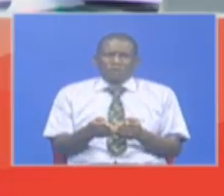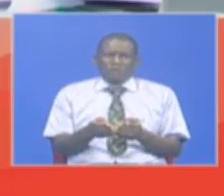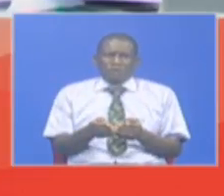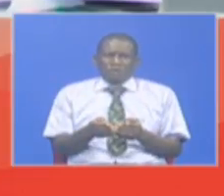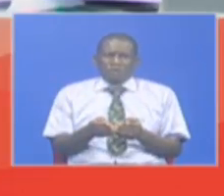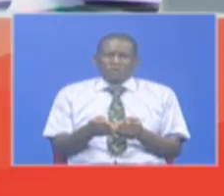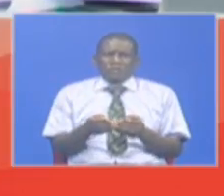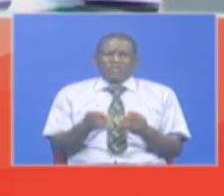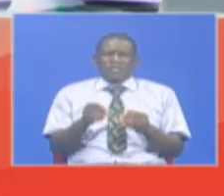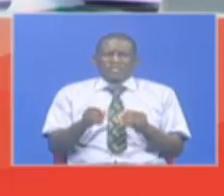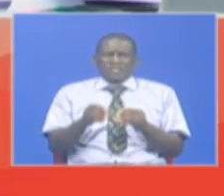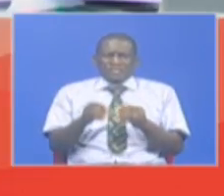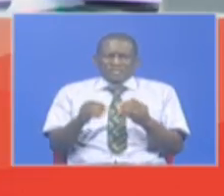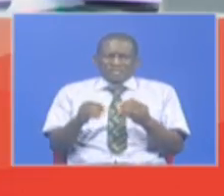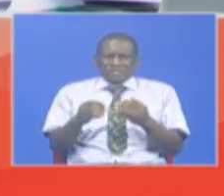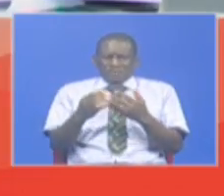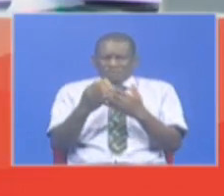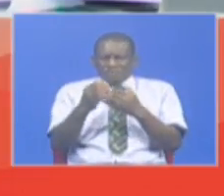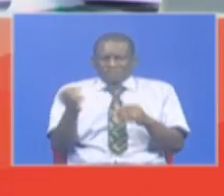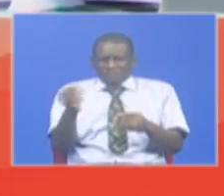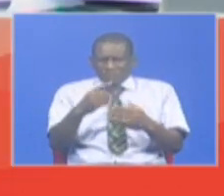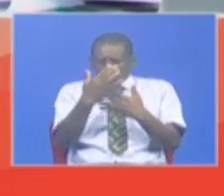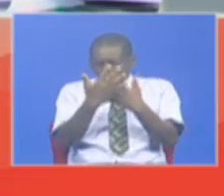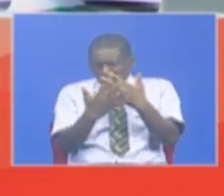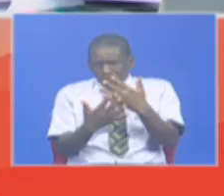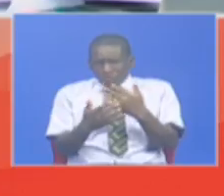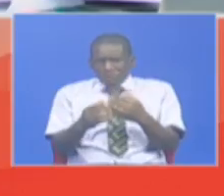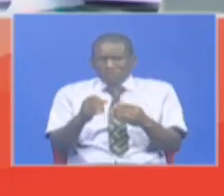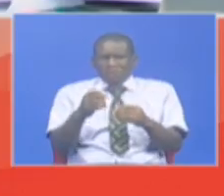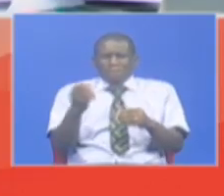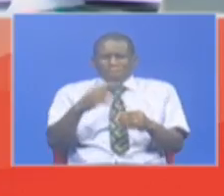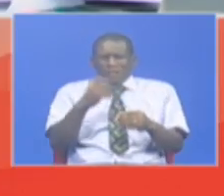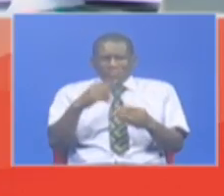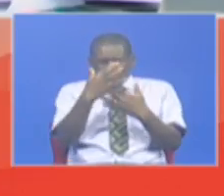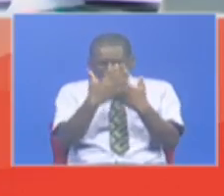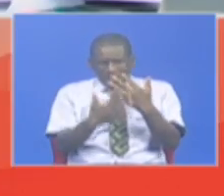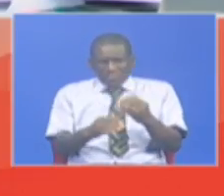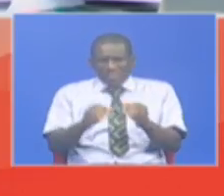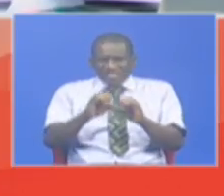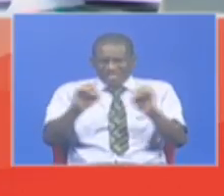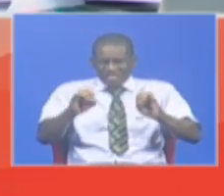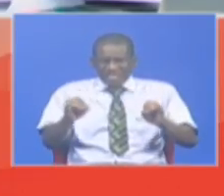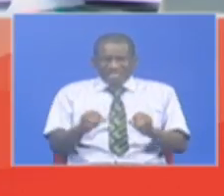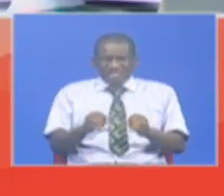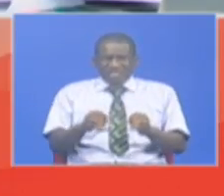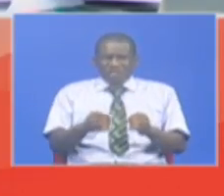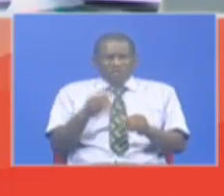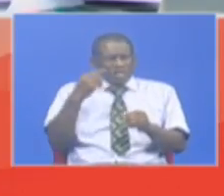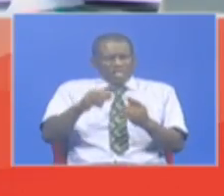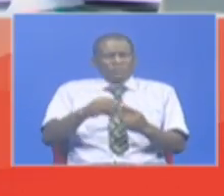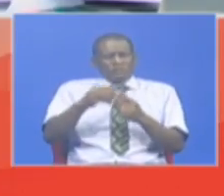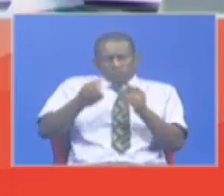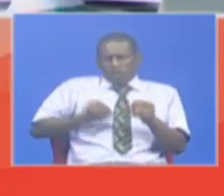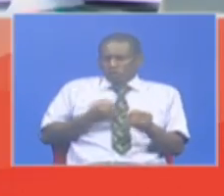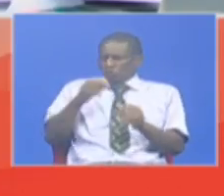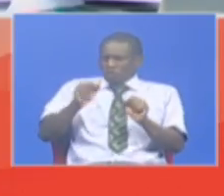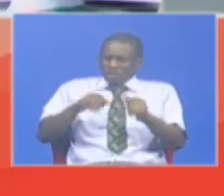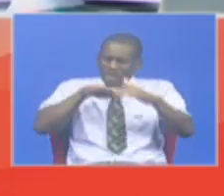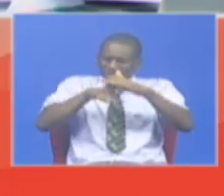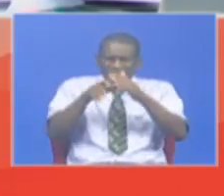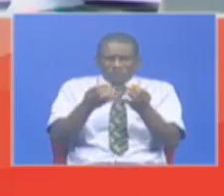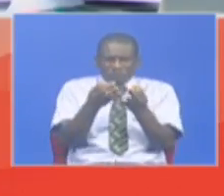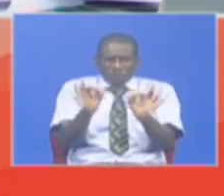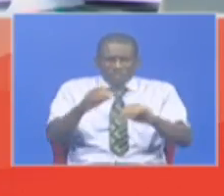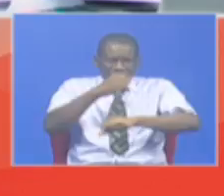very critical, Marcy, especially for the girls who could easily access this for free at